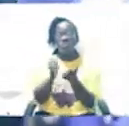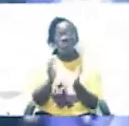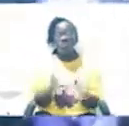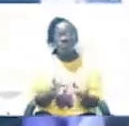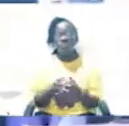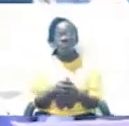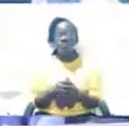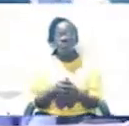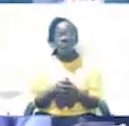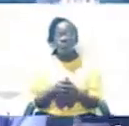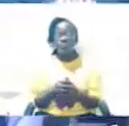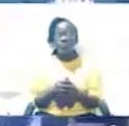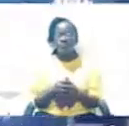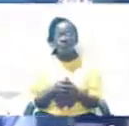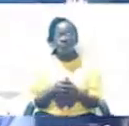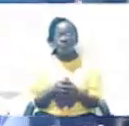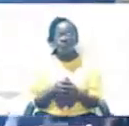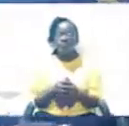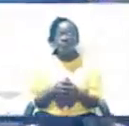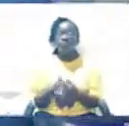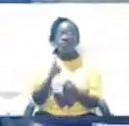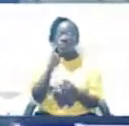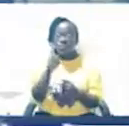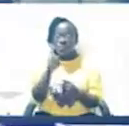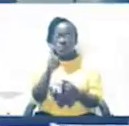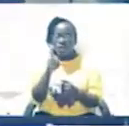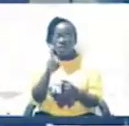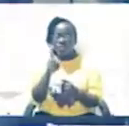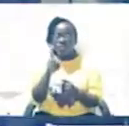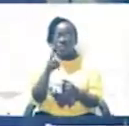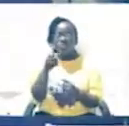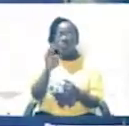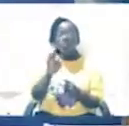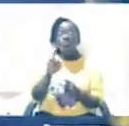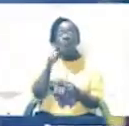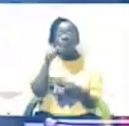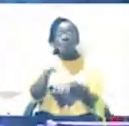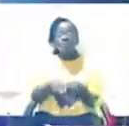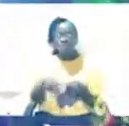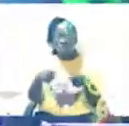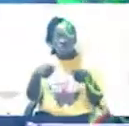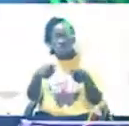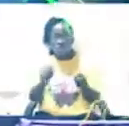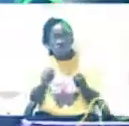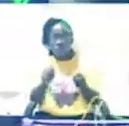one of them was even trying to please Jesus so that she can be his friend.